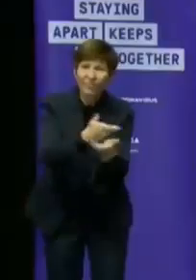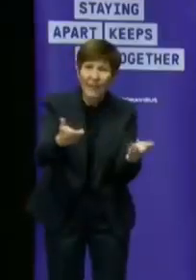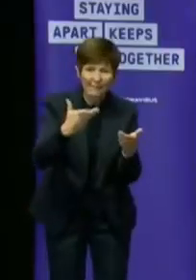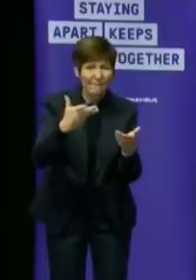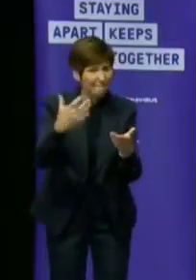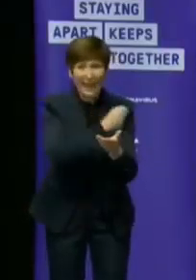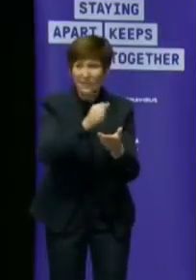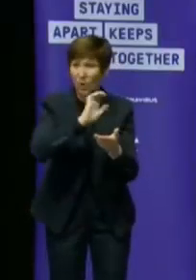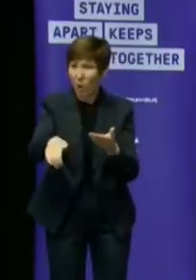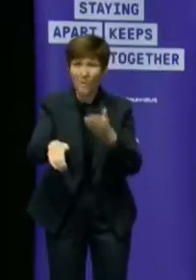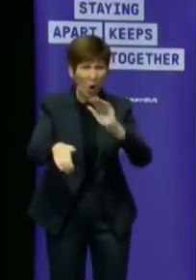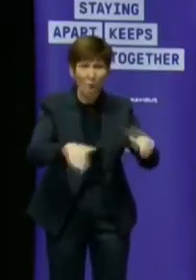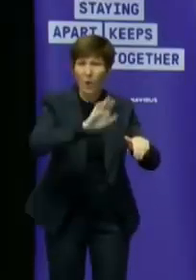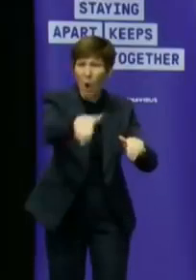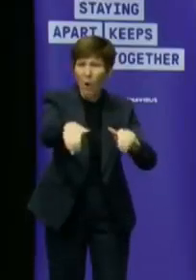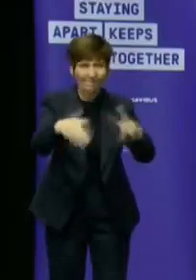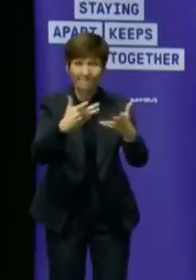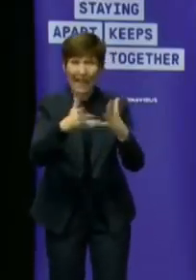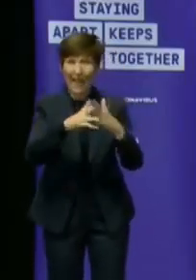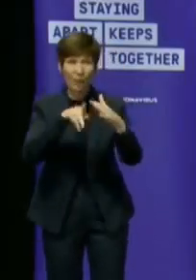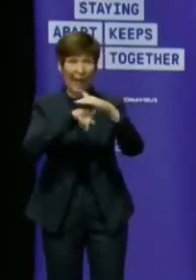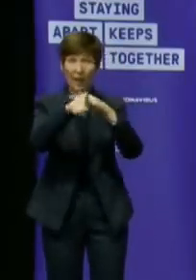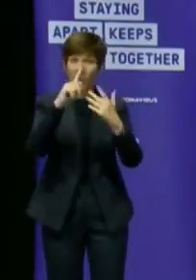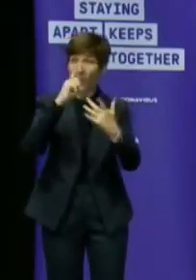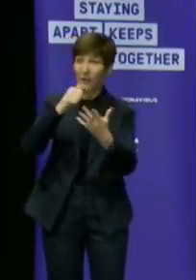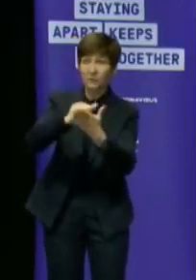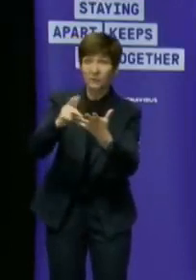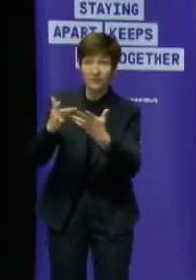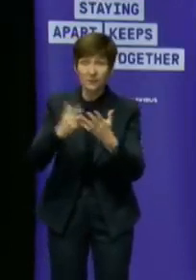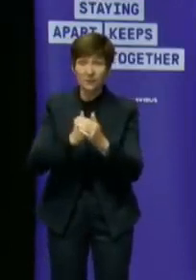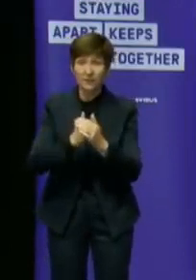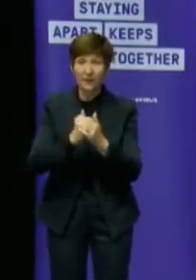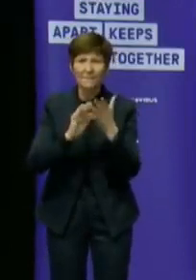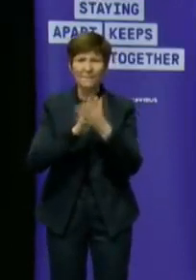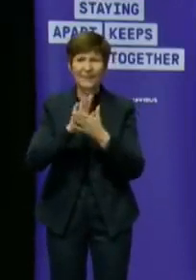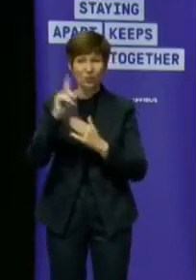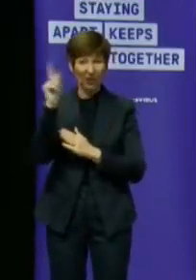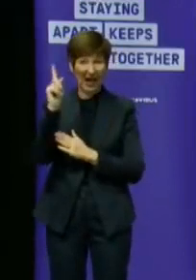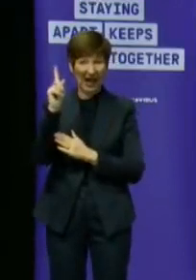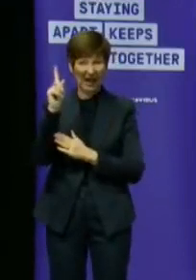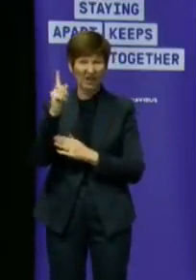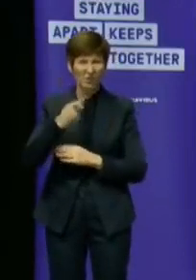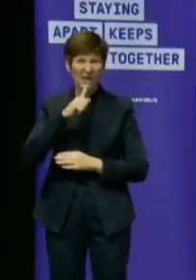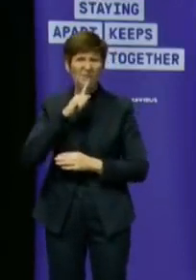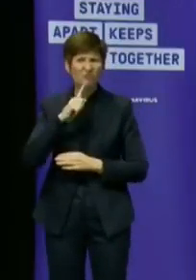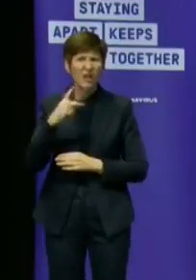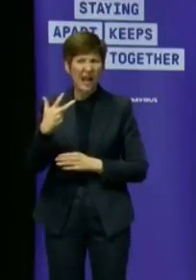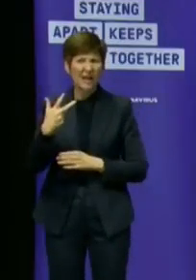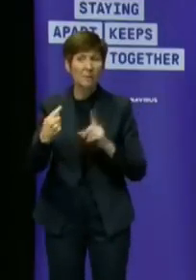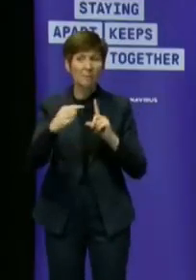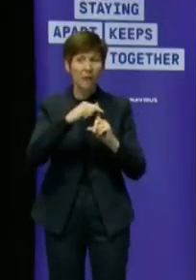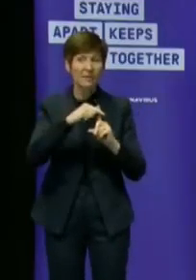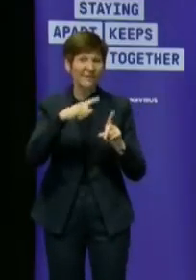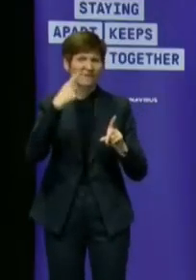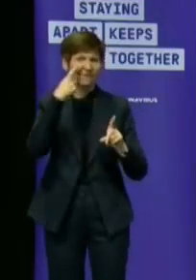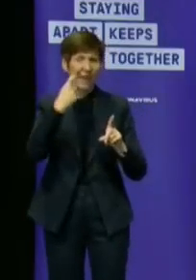The challenge today is that we have got unacceptably high numbers in 2 further postcodes.